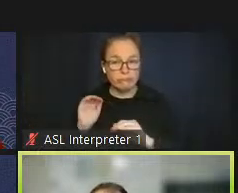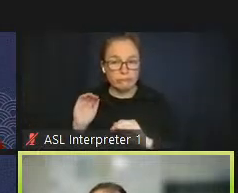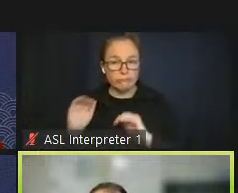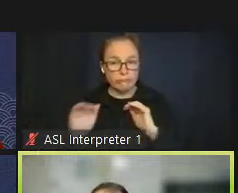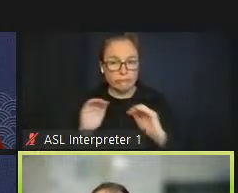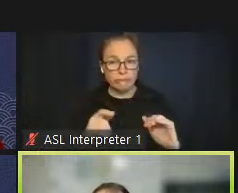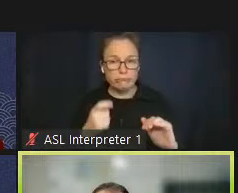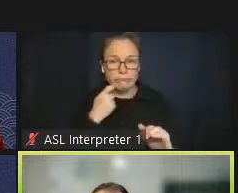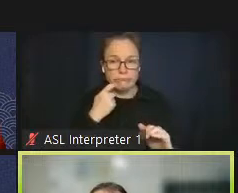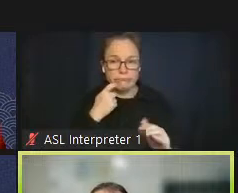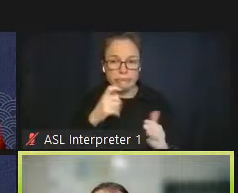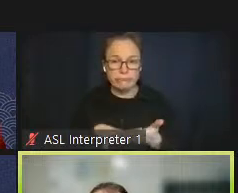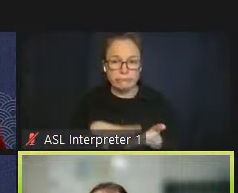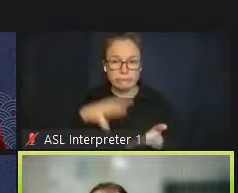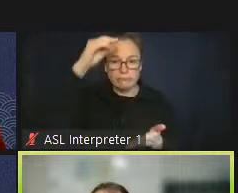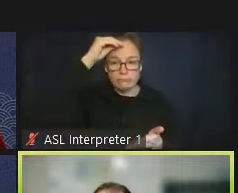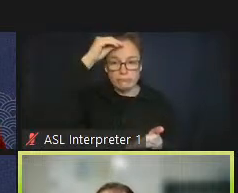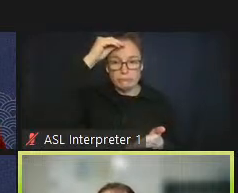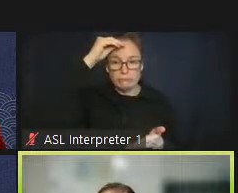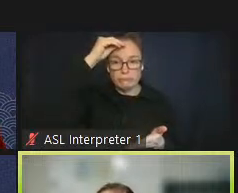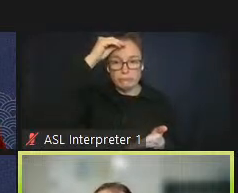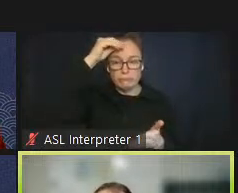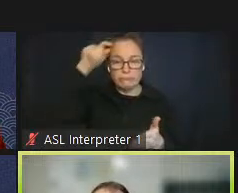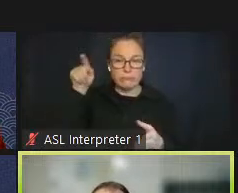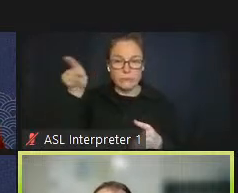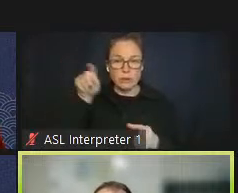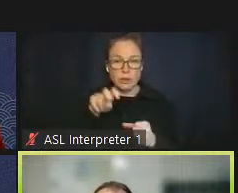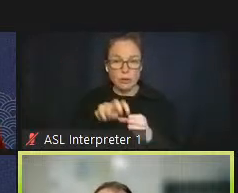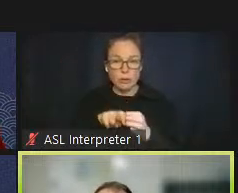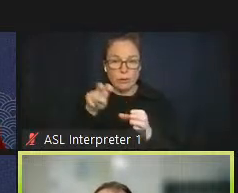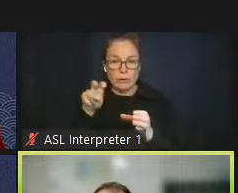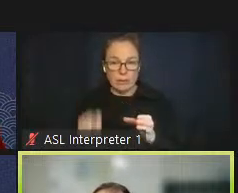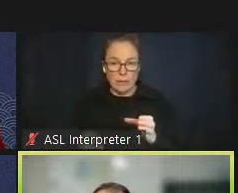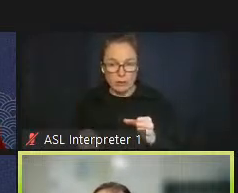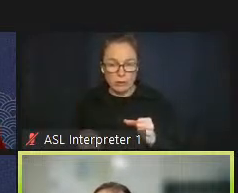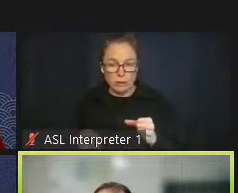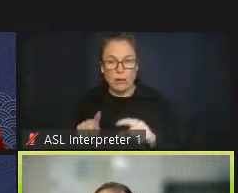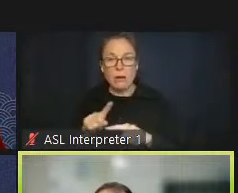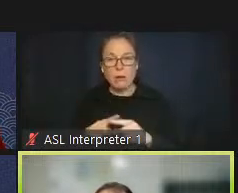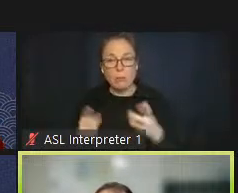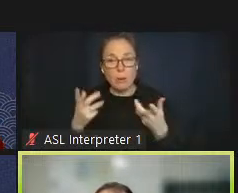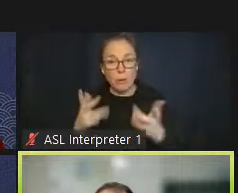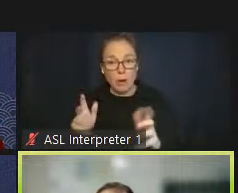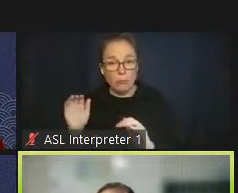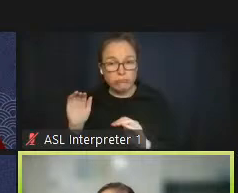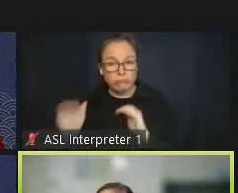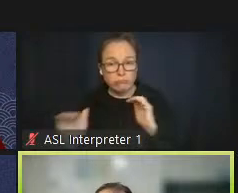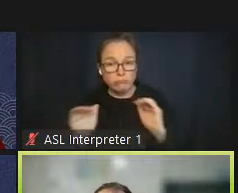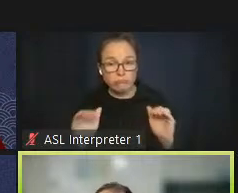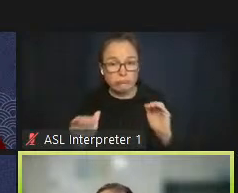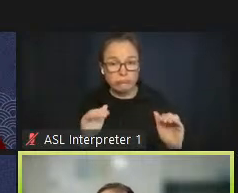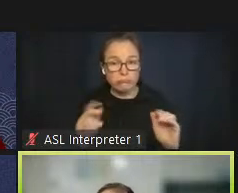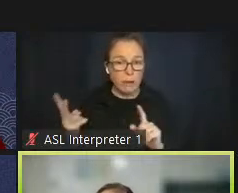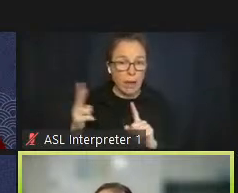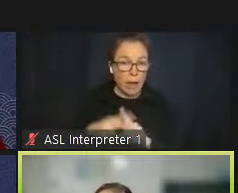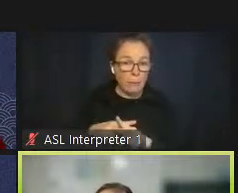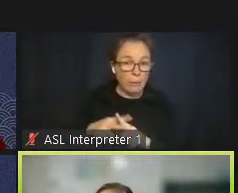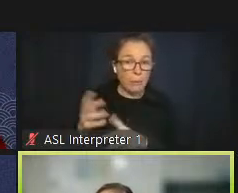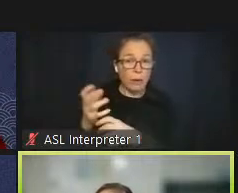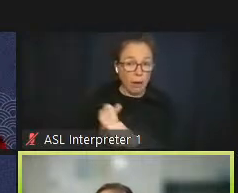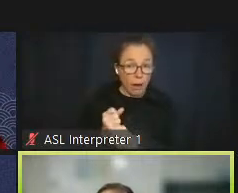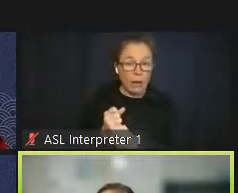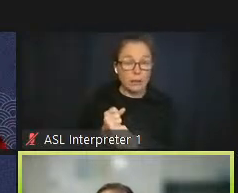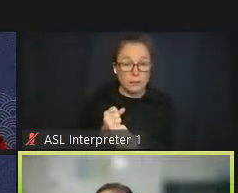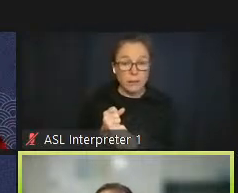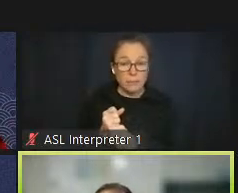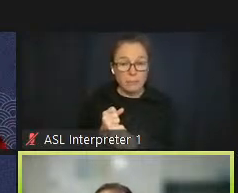about the resignation piece, but we did put out an all call for applicants. We did receive those applicants and